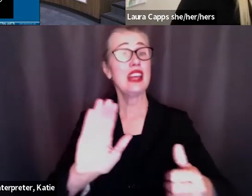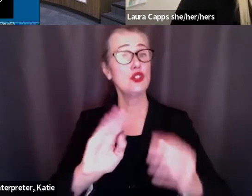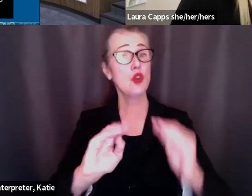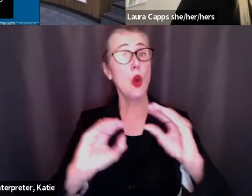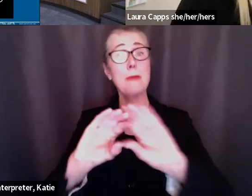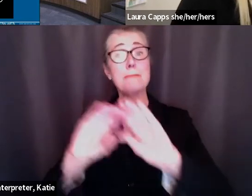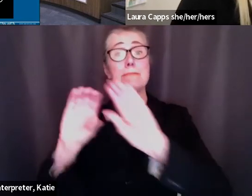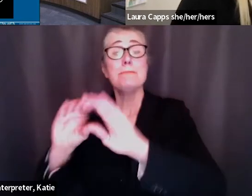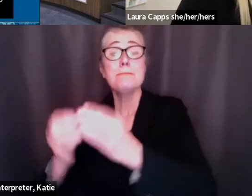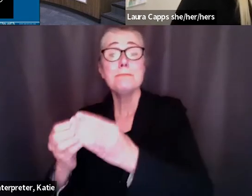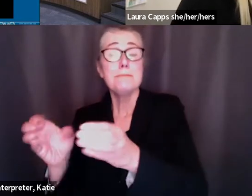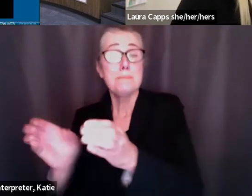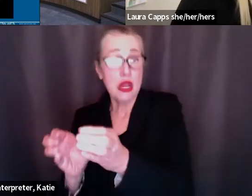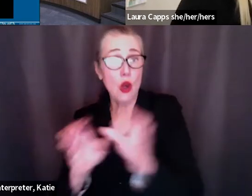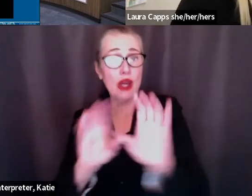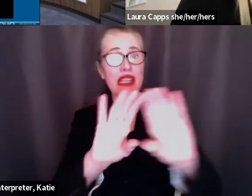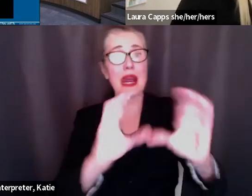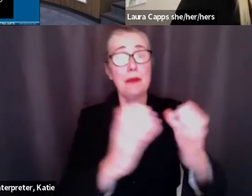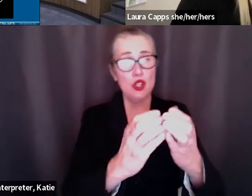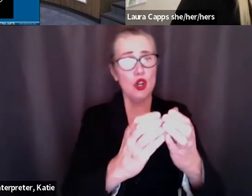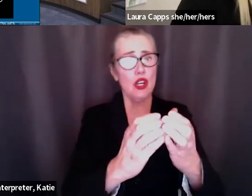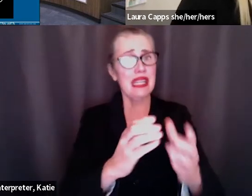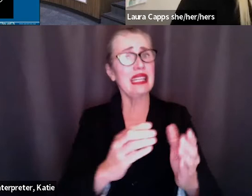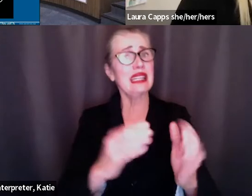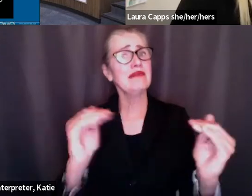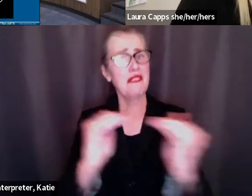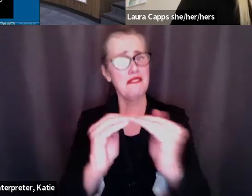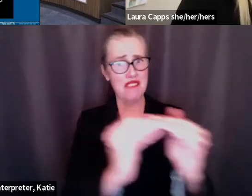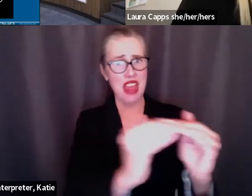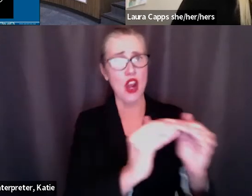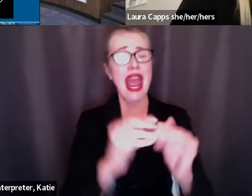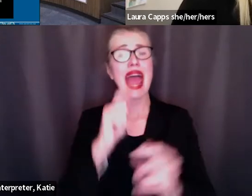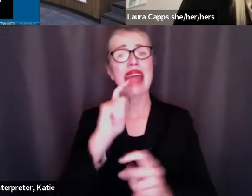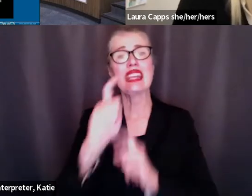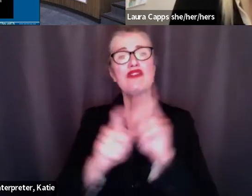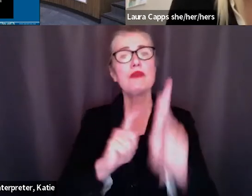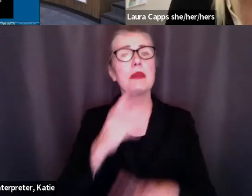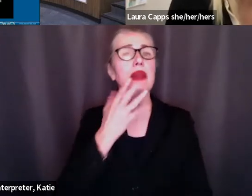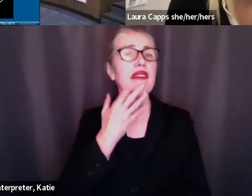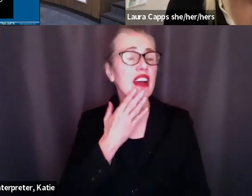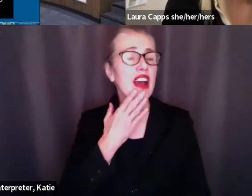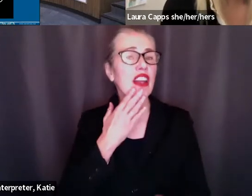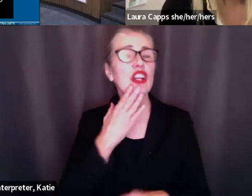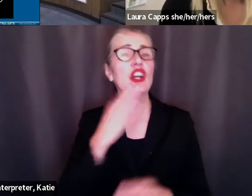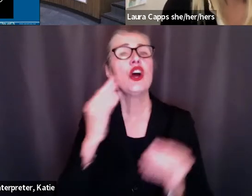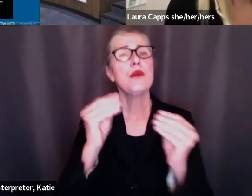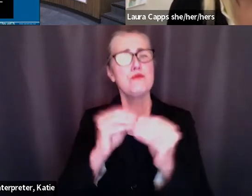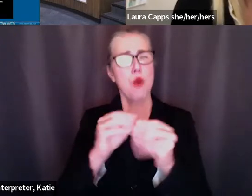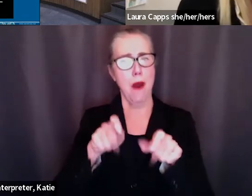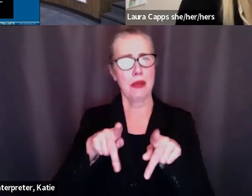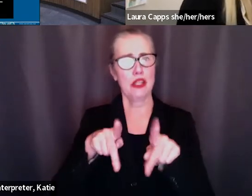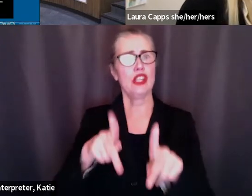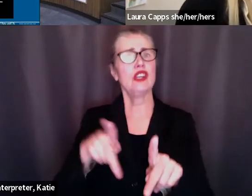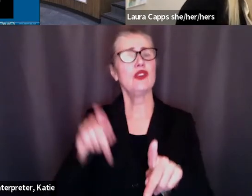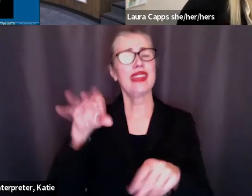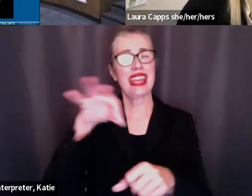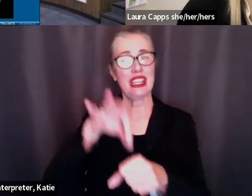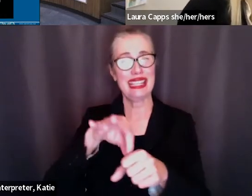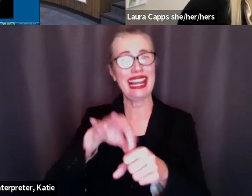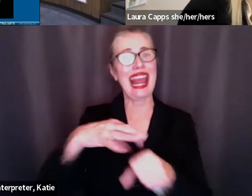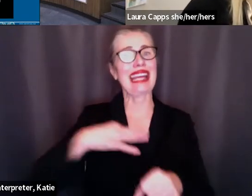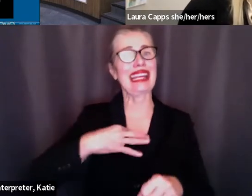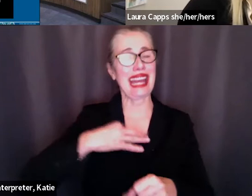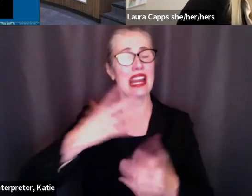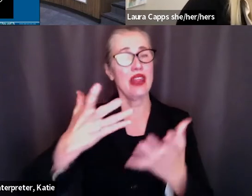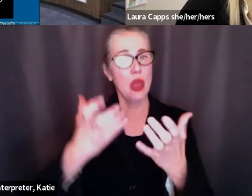districts and give people of color a fair opportunity at electing their candidate of choosing as mandated by the california voting